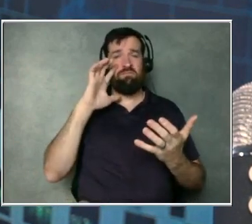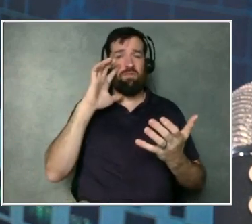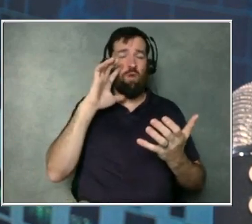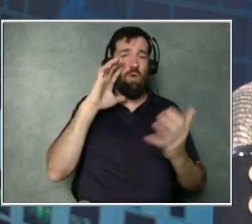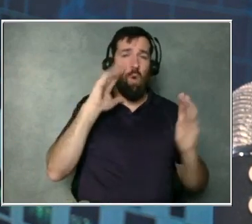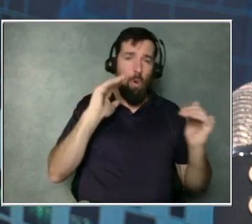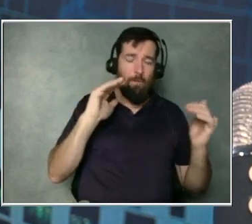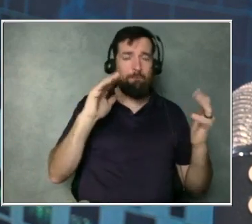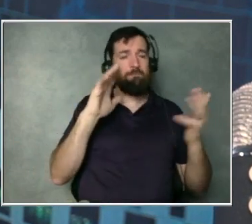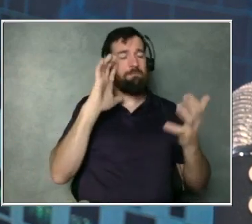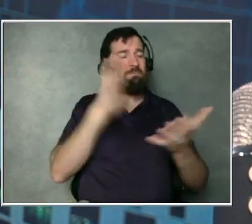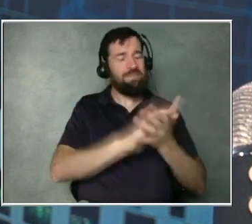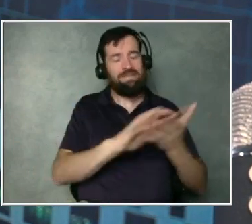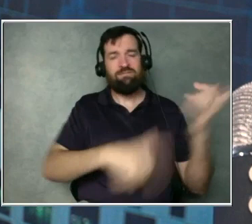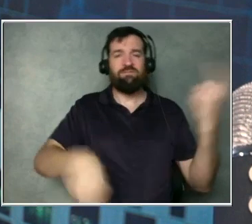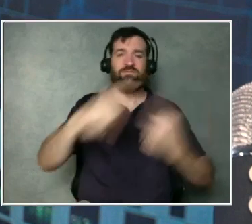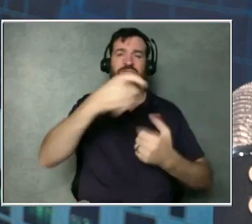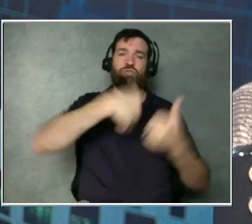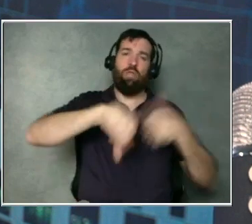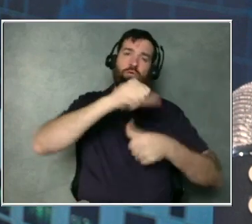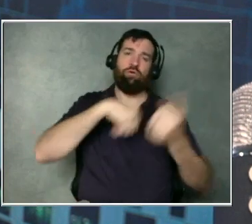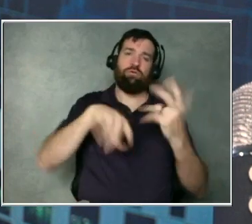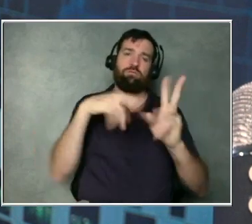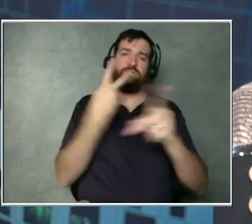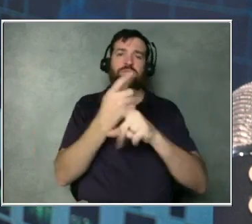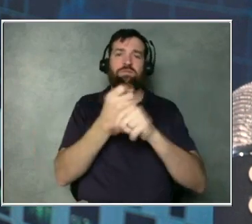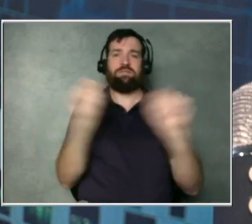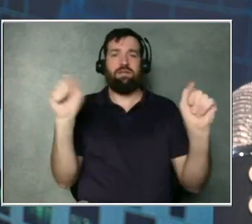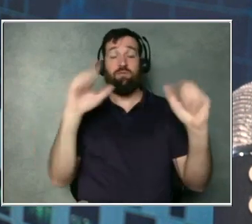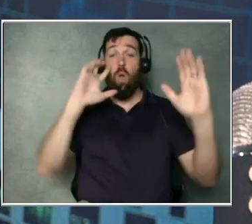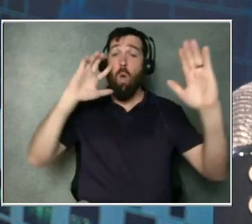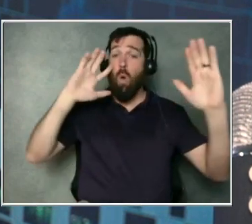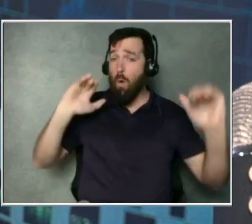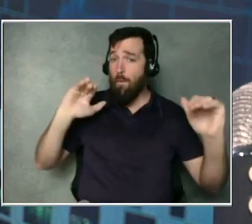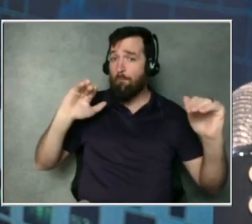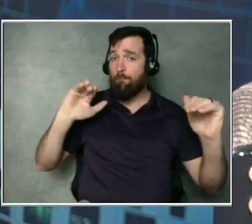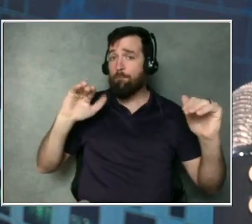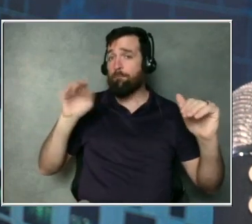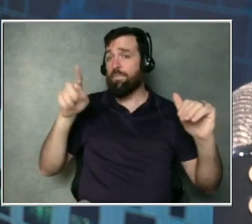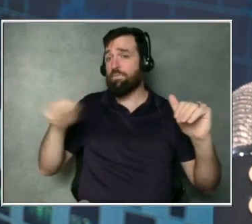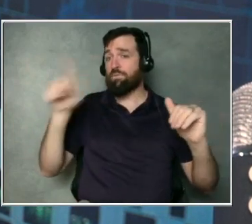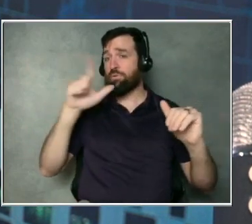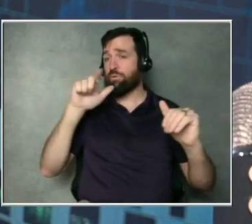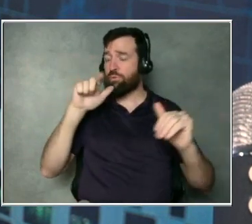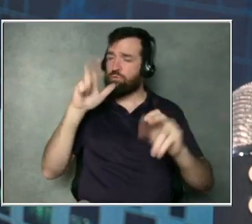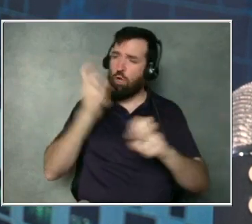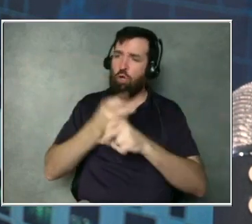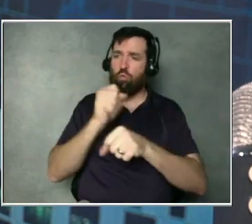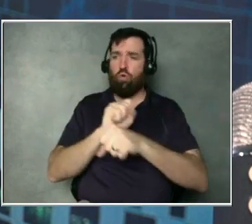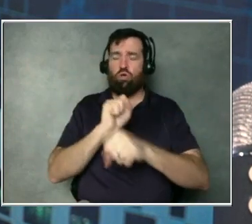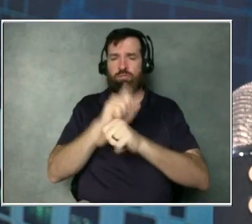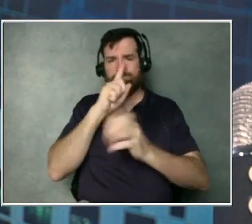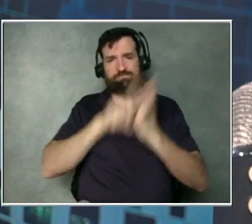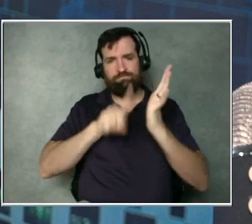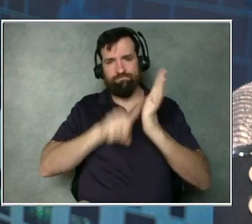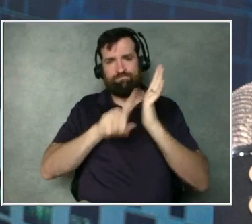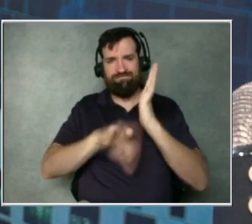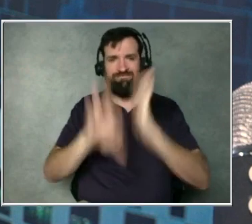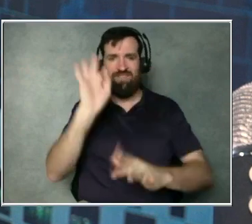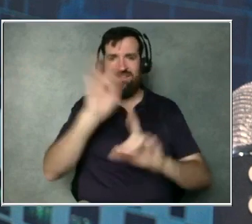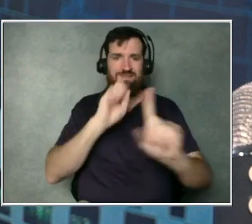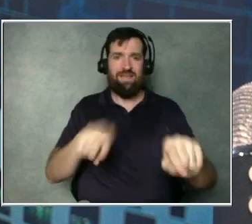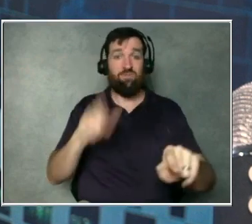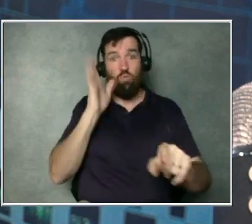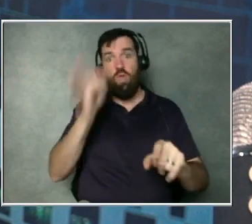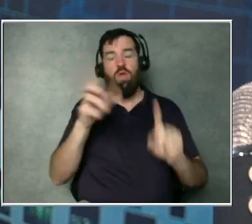work together to try and stay safe. The hope that those who are working hard at finding the answers will get there because we